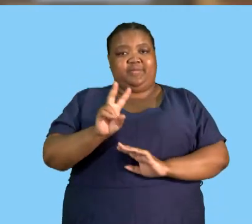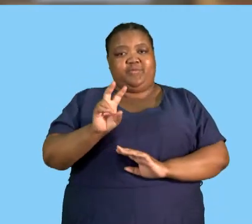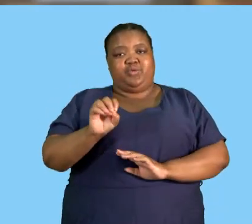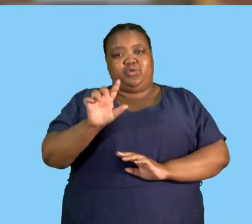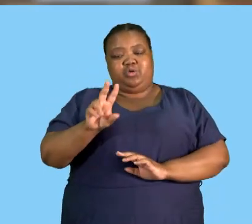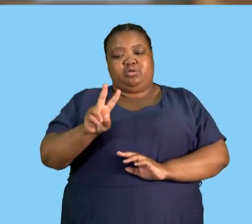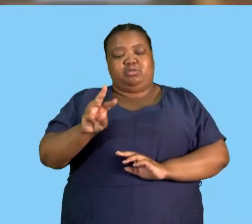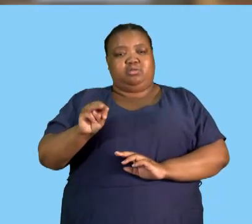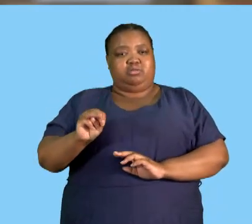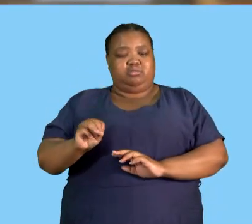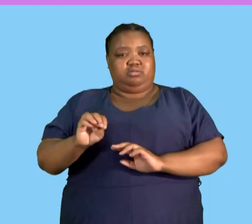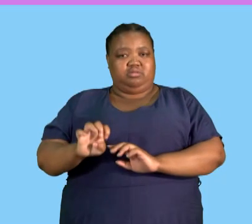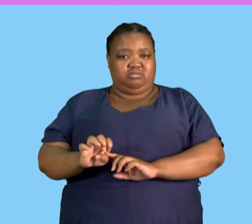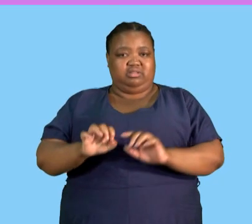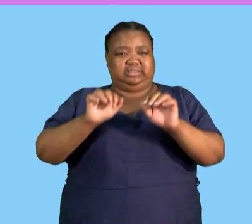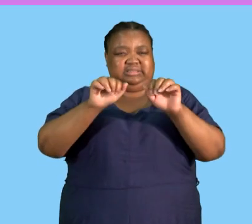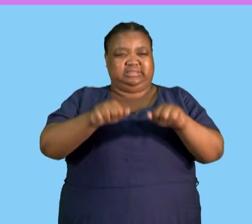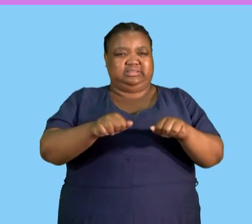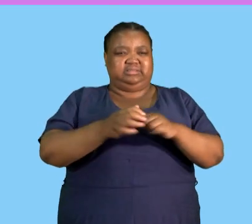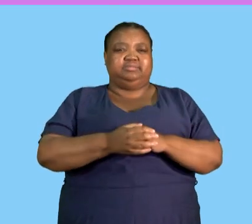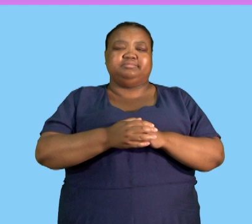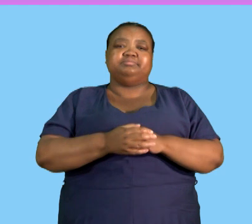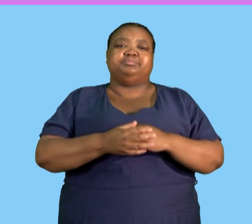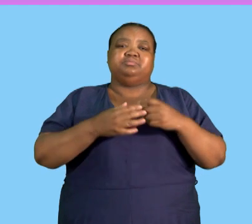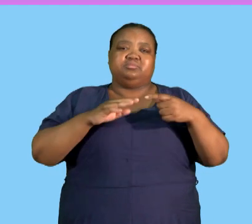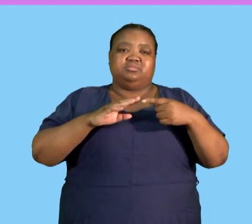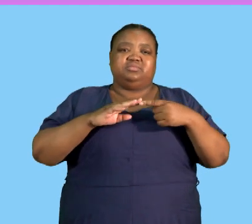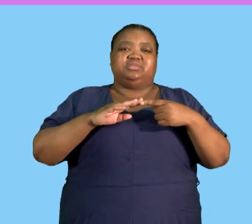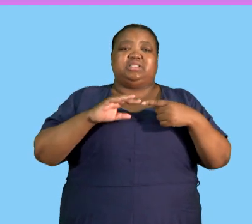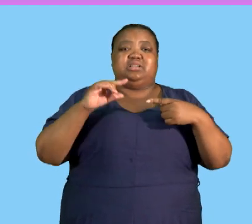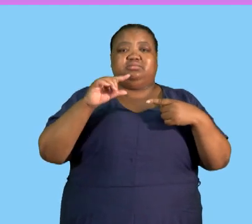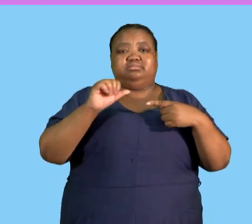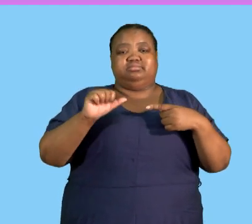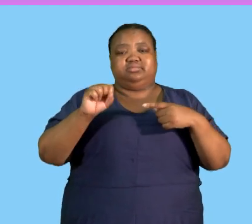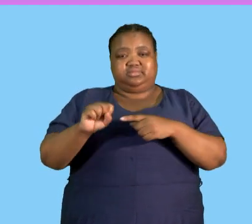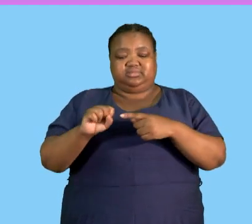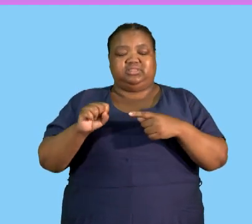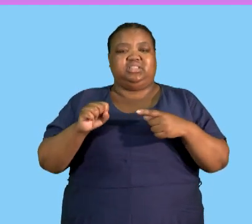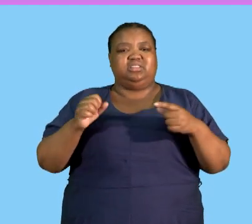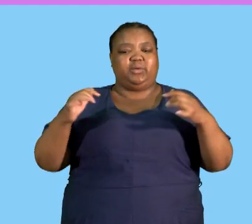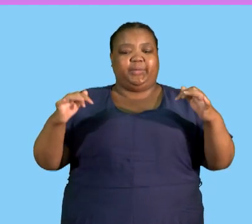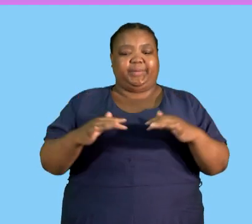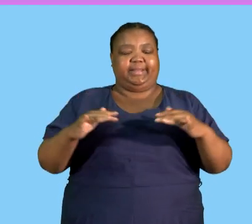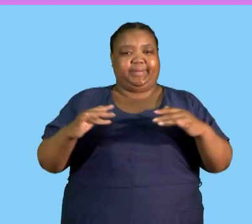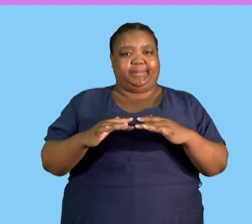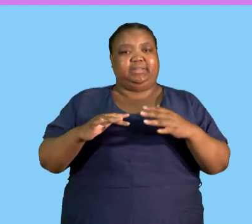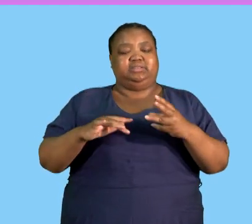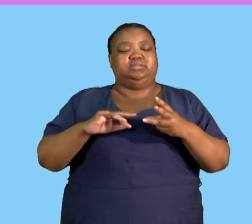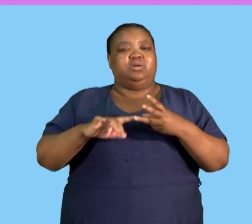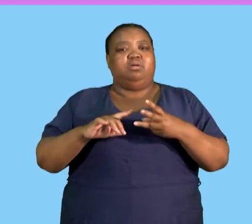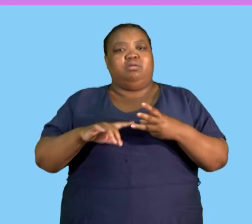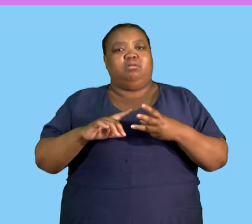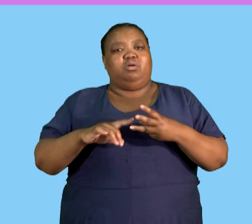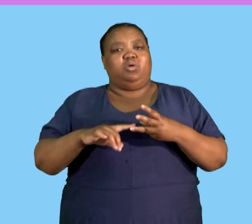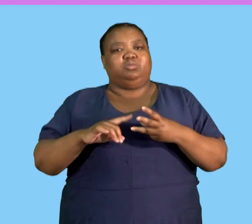volume, right? The three-dimensional space occupied by a gas, a liquid or a solid substance. Now the